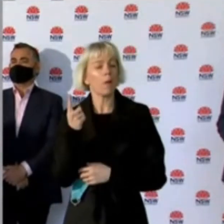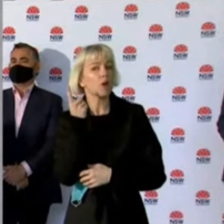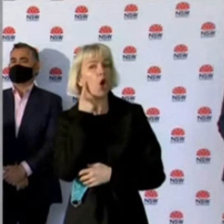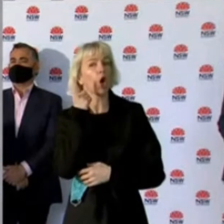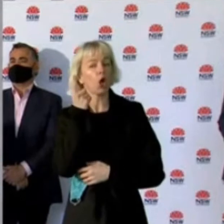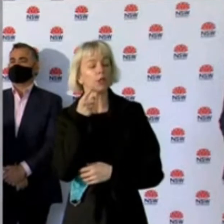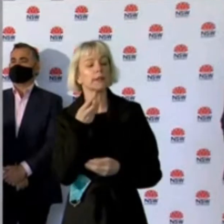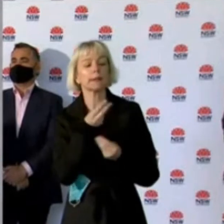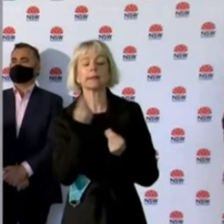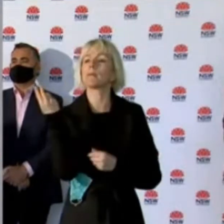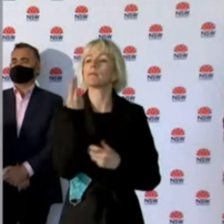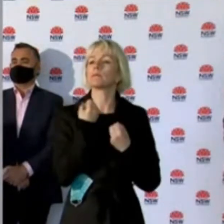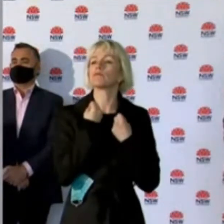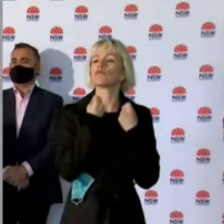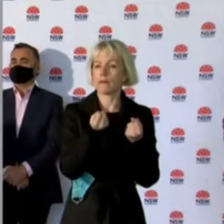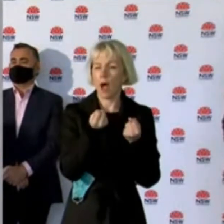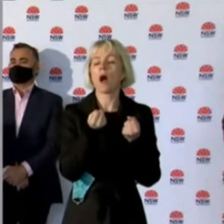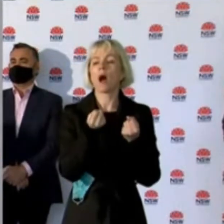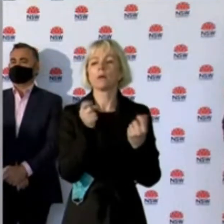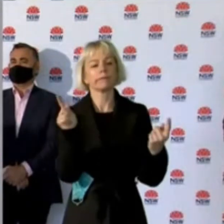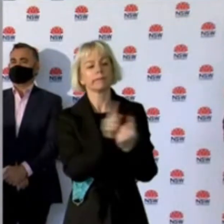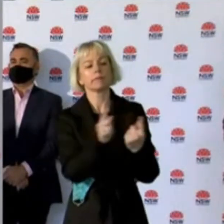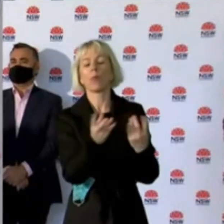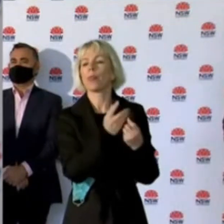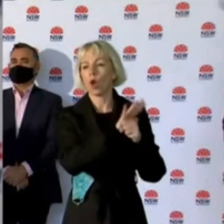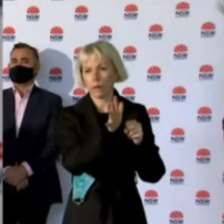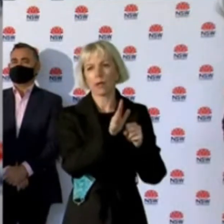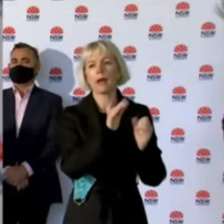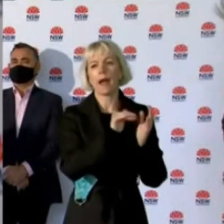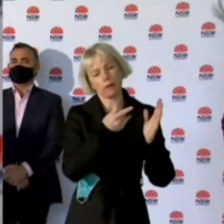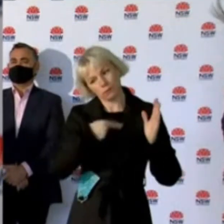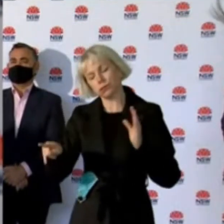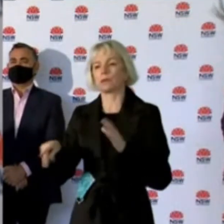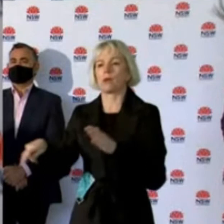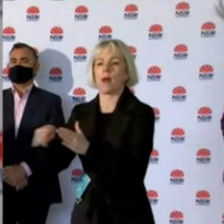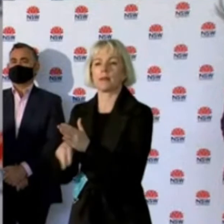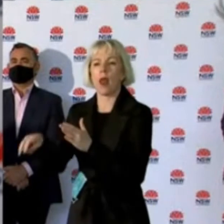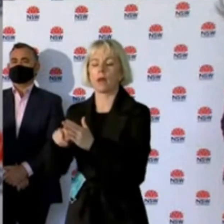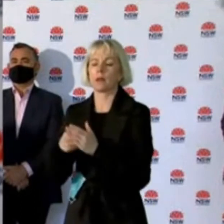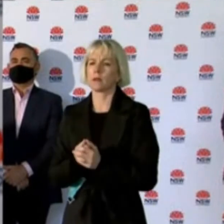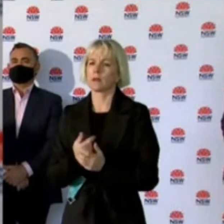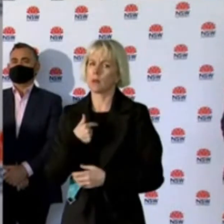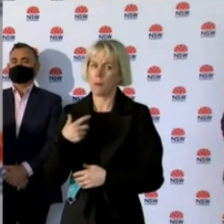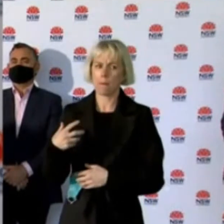contact. You can imagine that we take a very cautious approach when it comes to healthcare